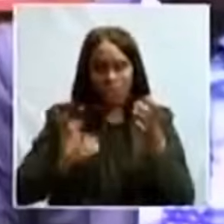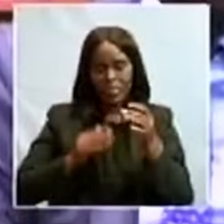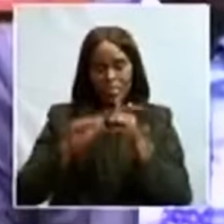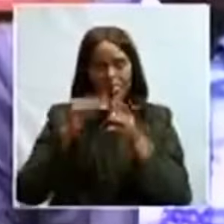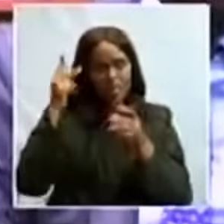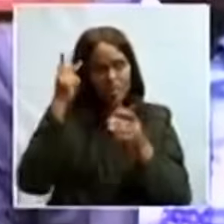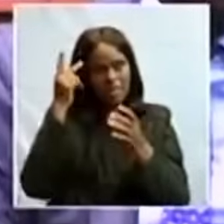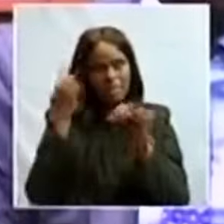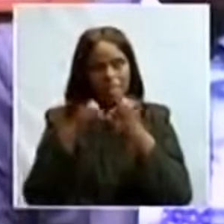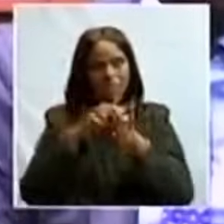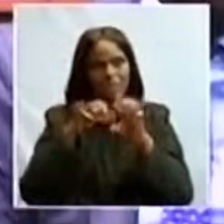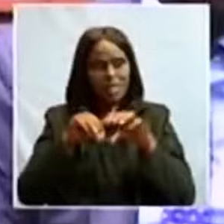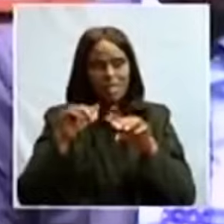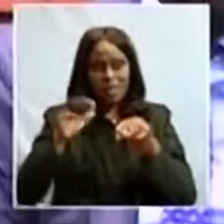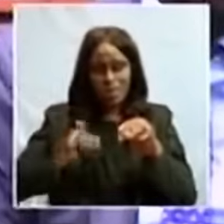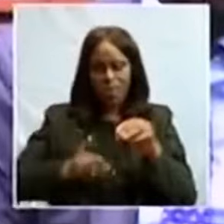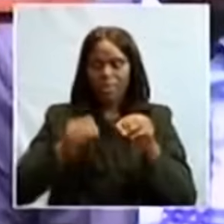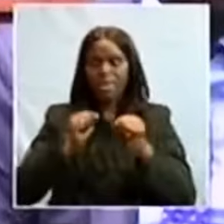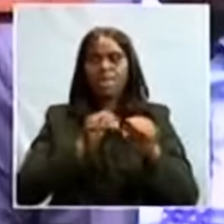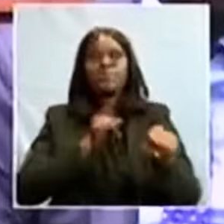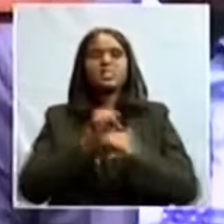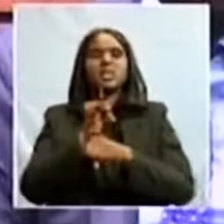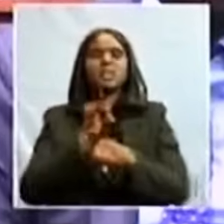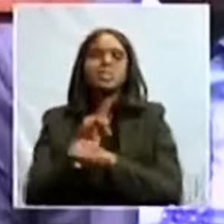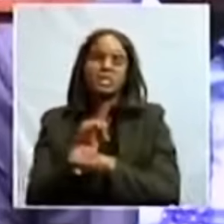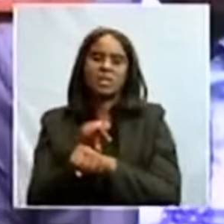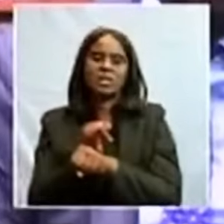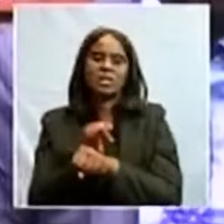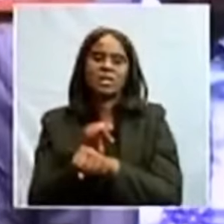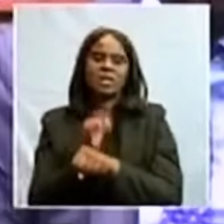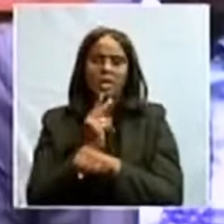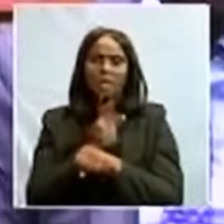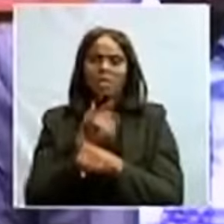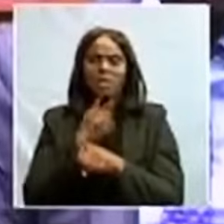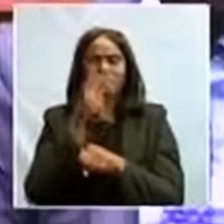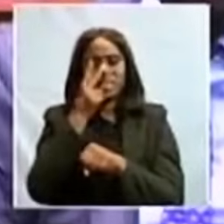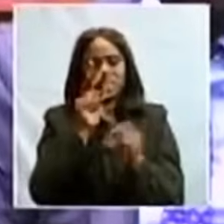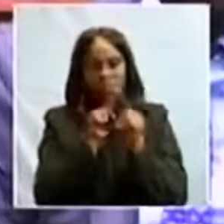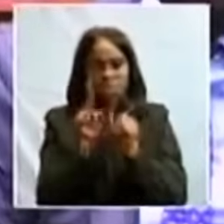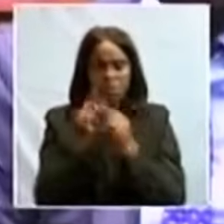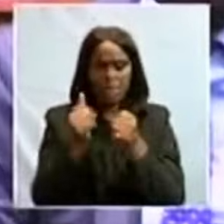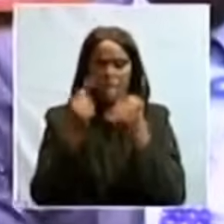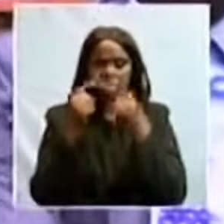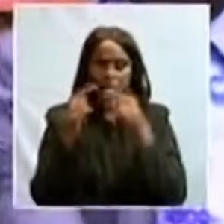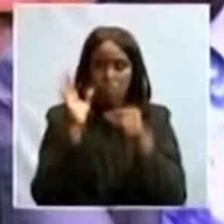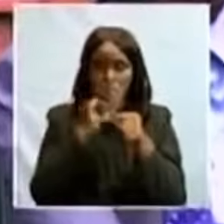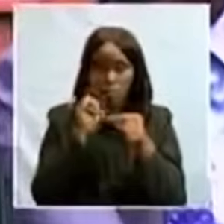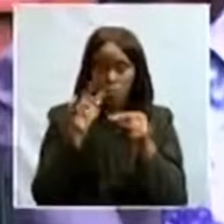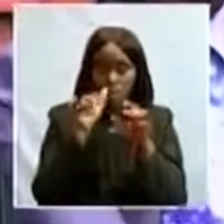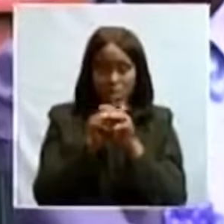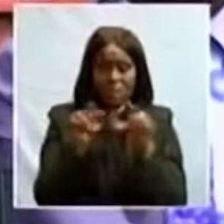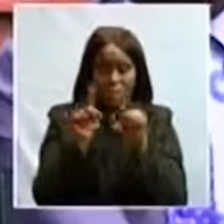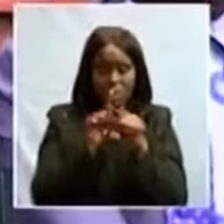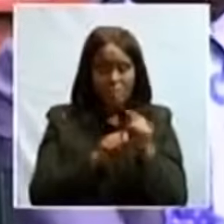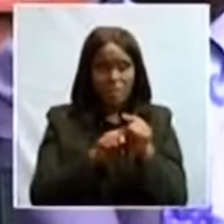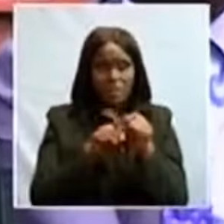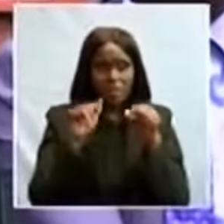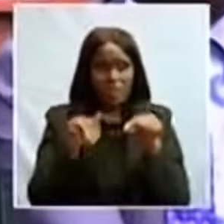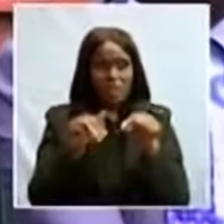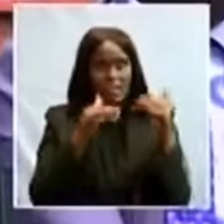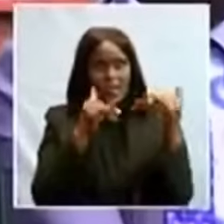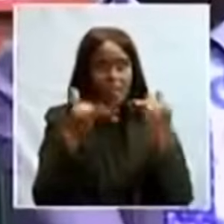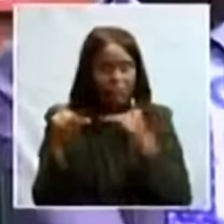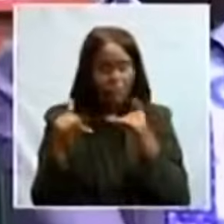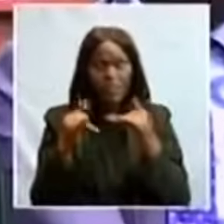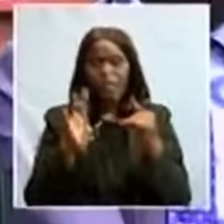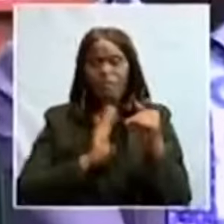even here, a woman can be insulted. And we've seen it also now happening, being taken on the playing field,